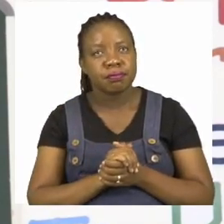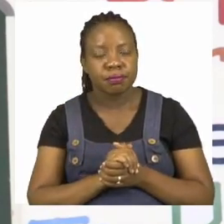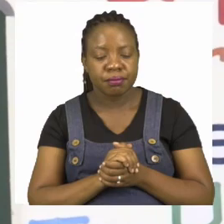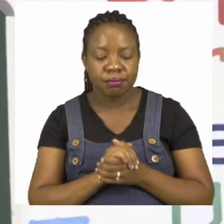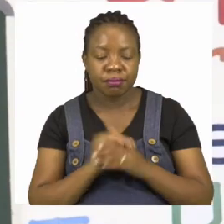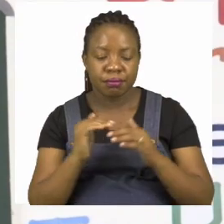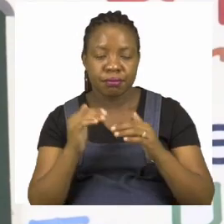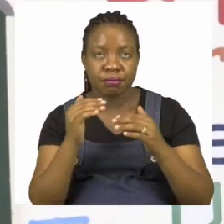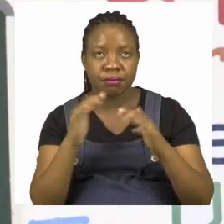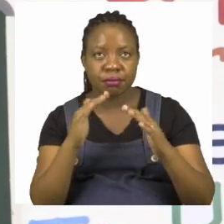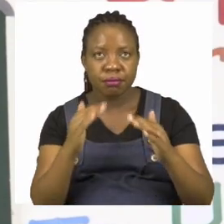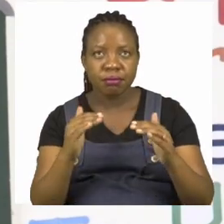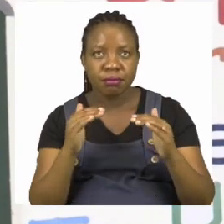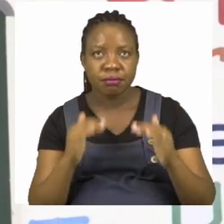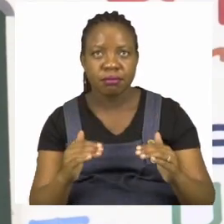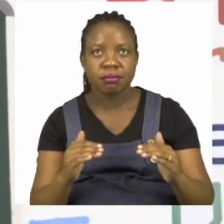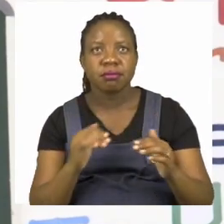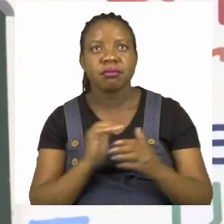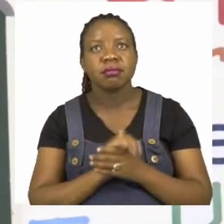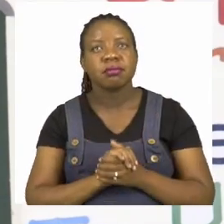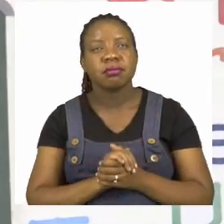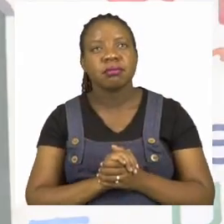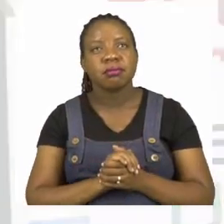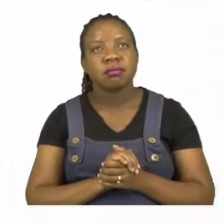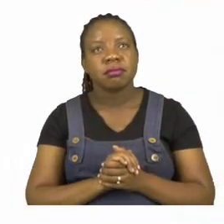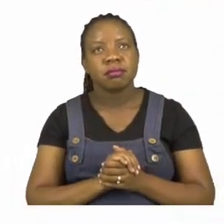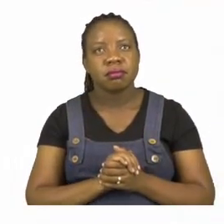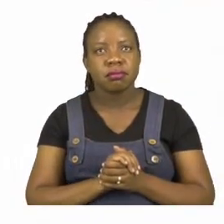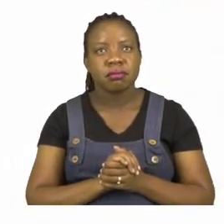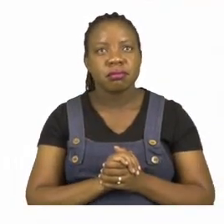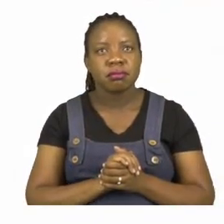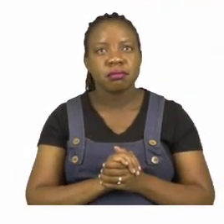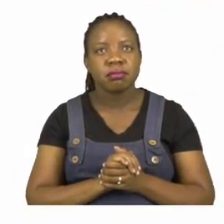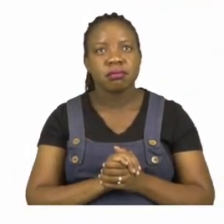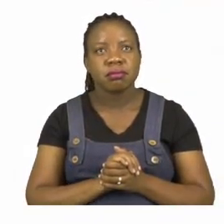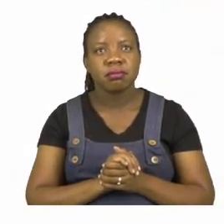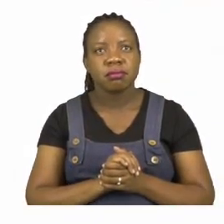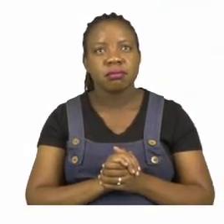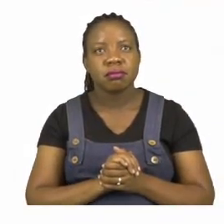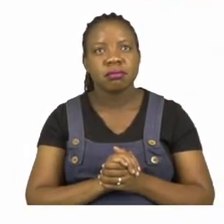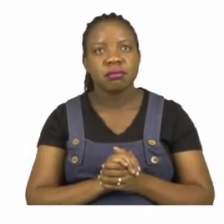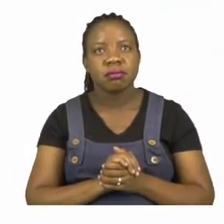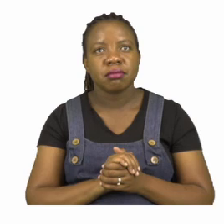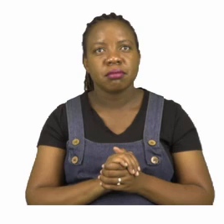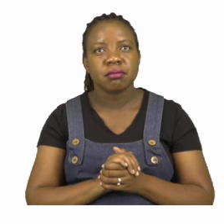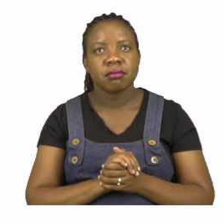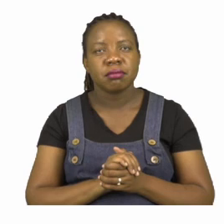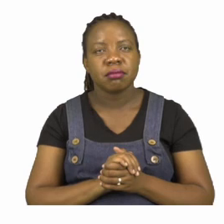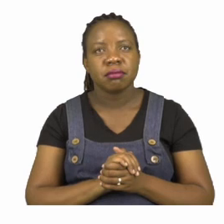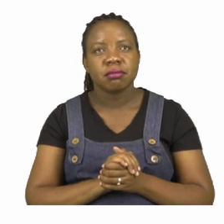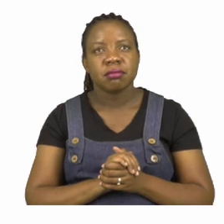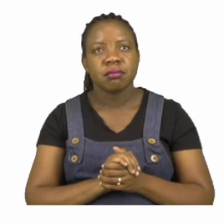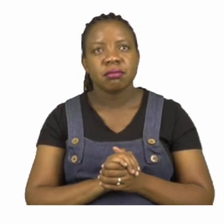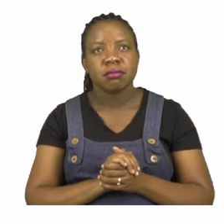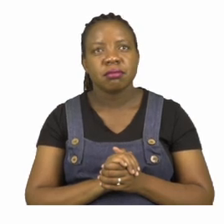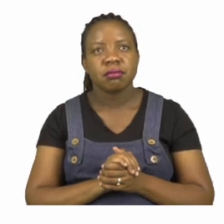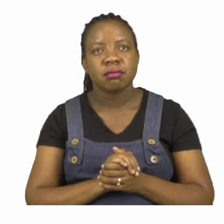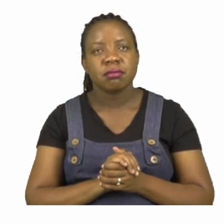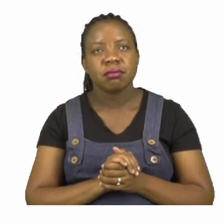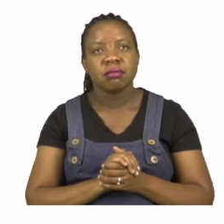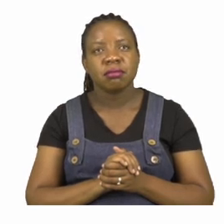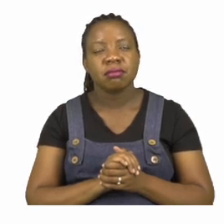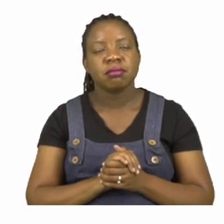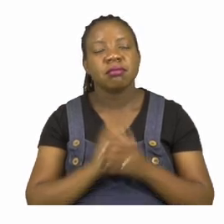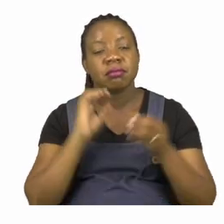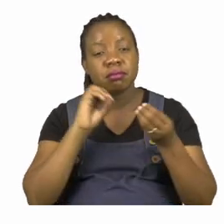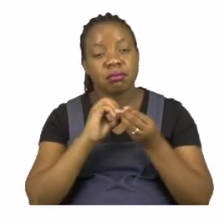they want you to do something slightly different. This time, you are going to find the value of the